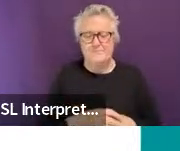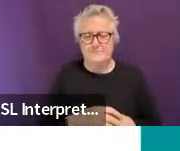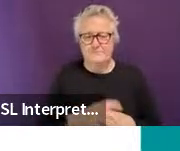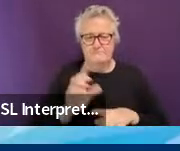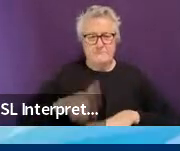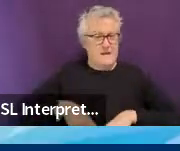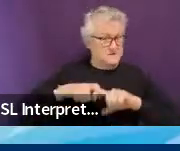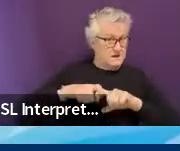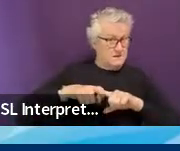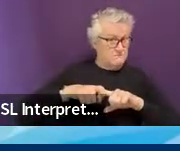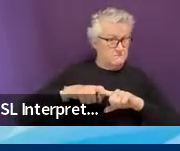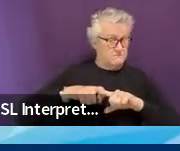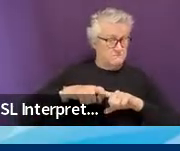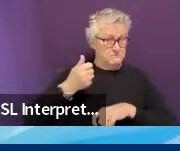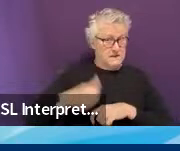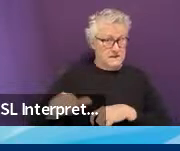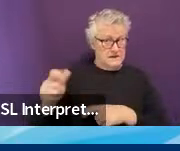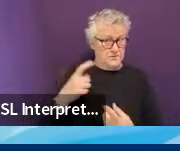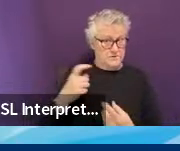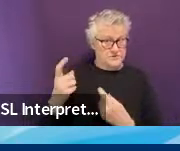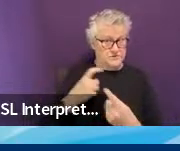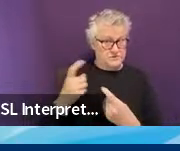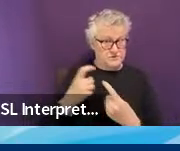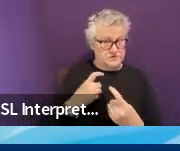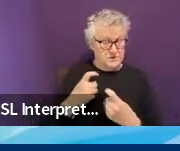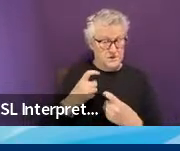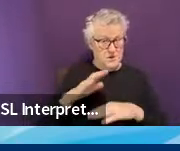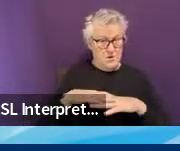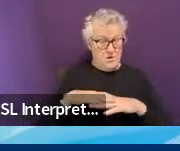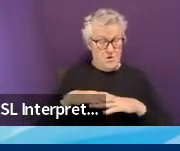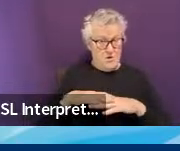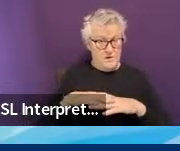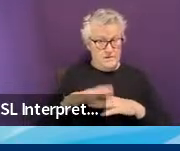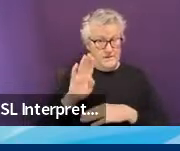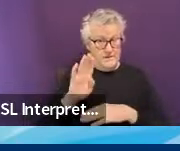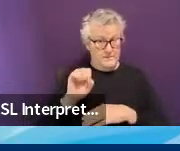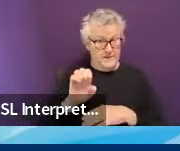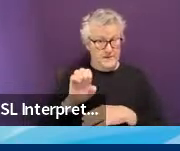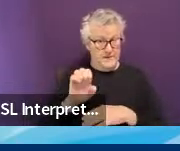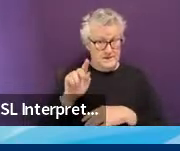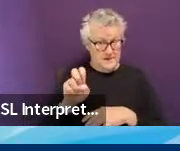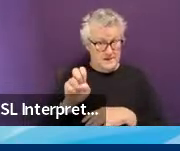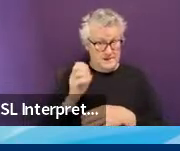see if there's any questions on the baselining information before I continue on.